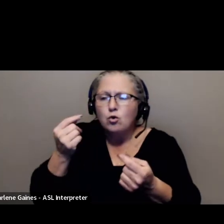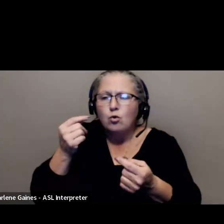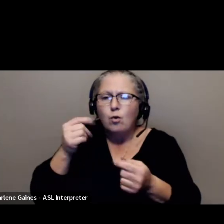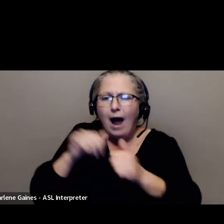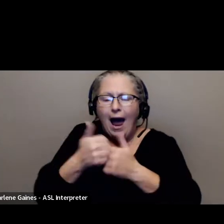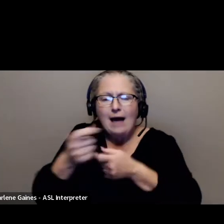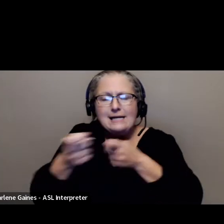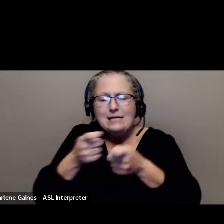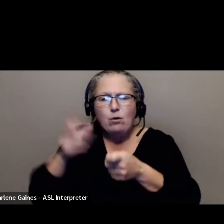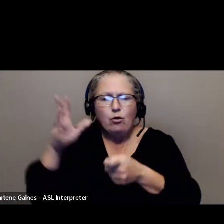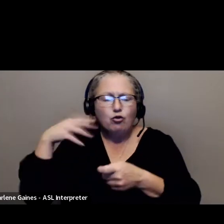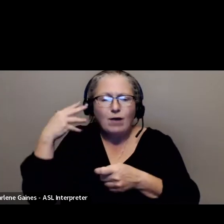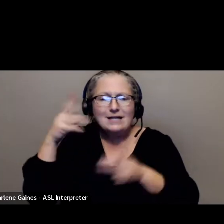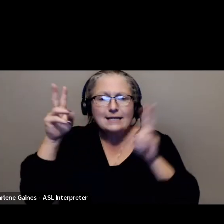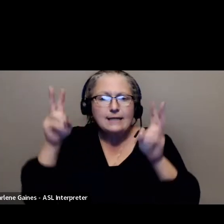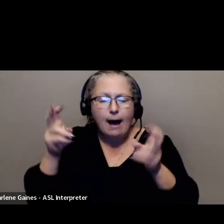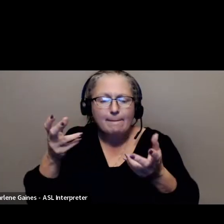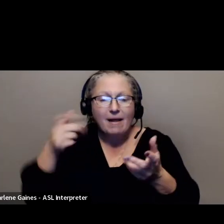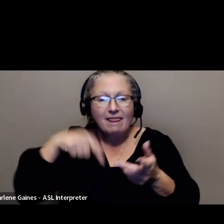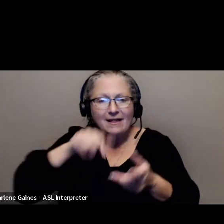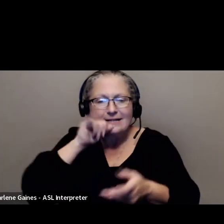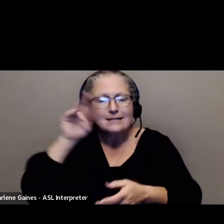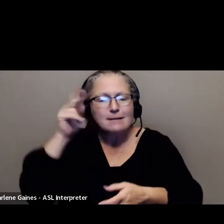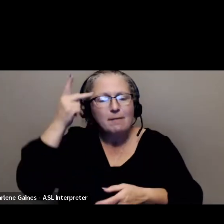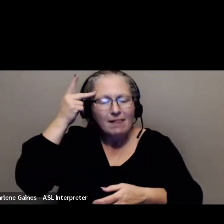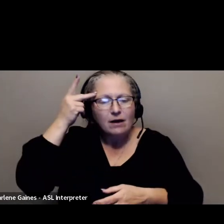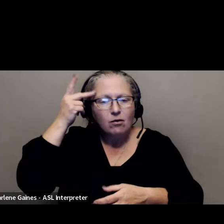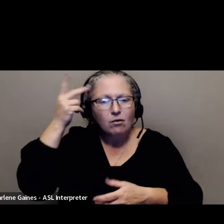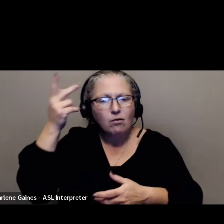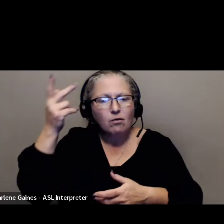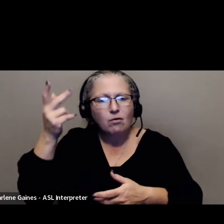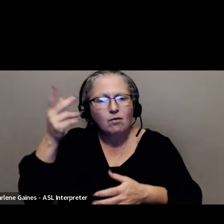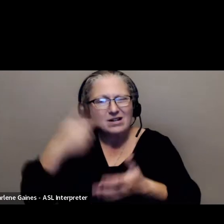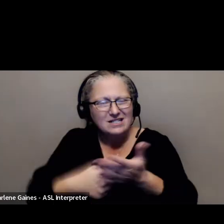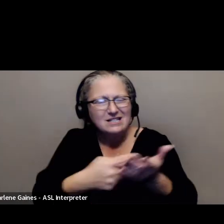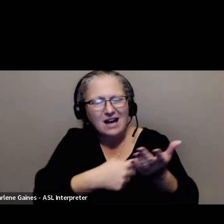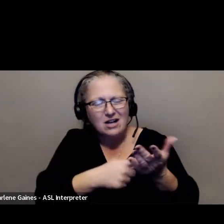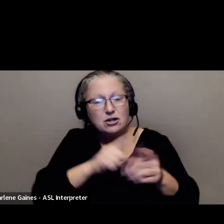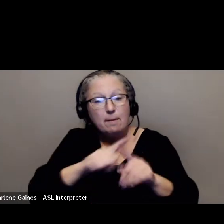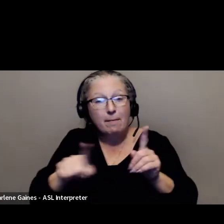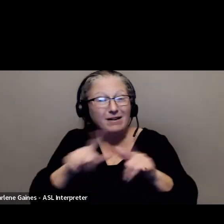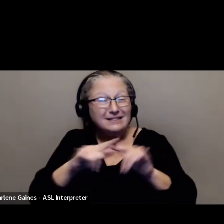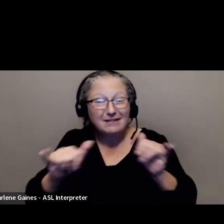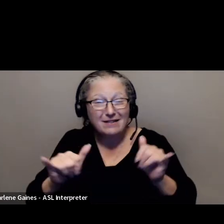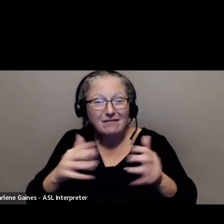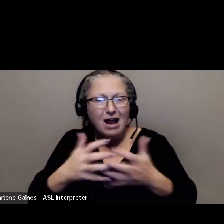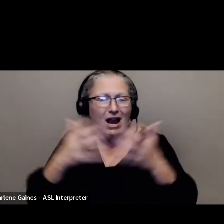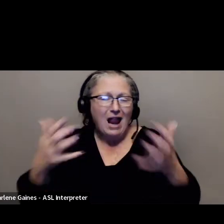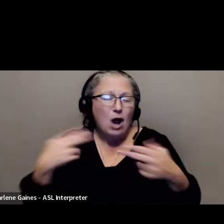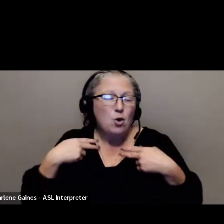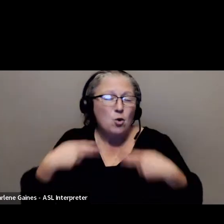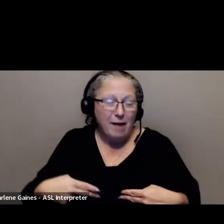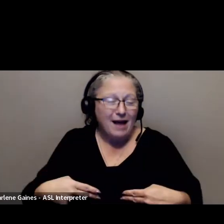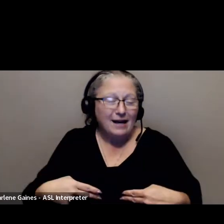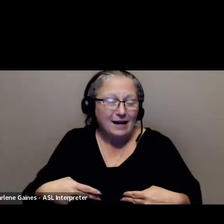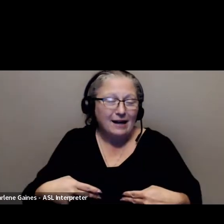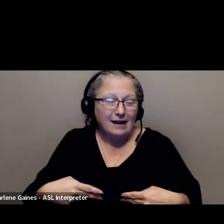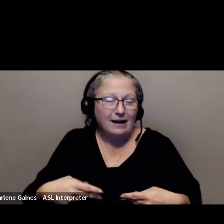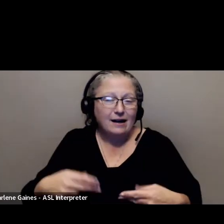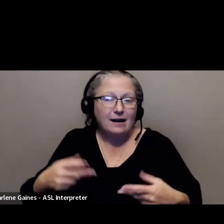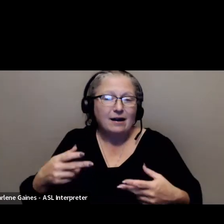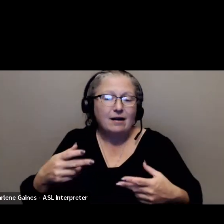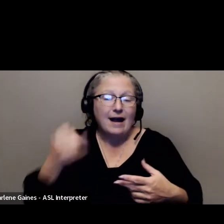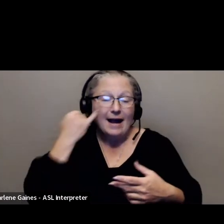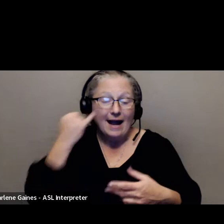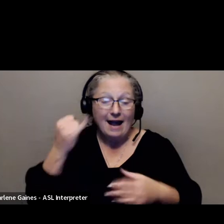topics. This is a political discussion, but at the same time, there's a lot of humanity. And I think that